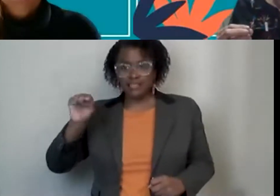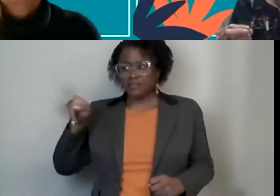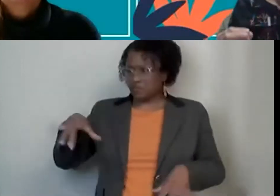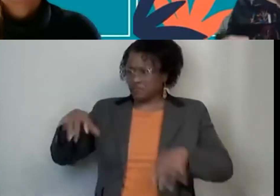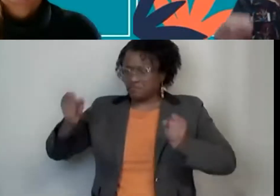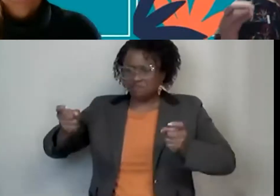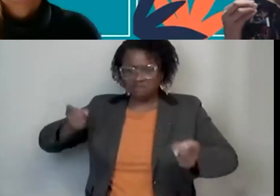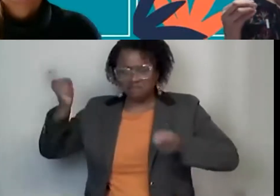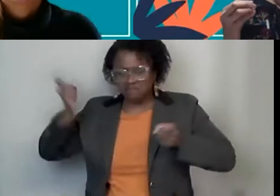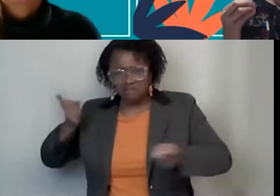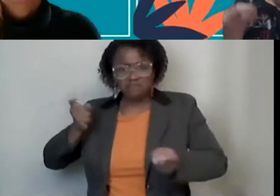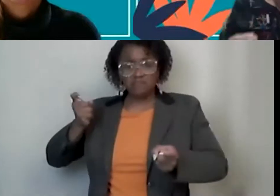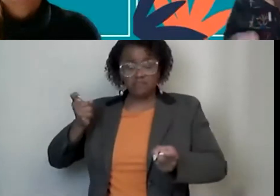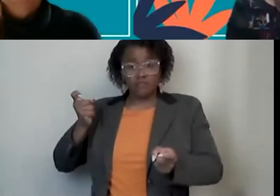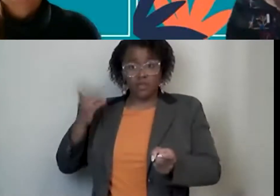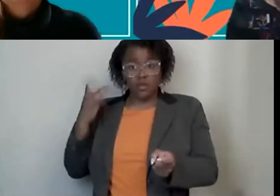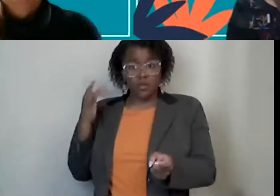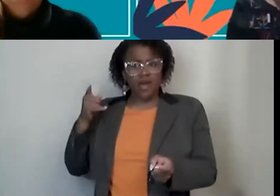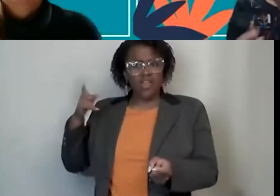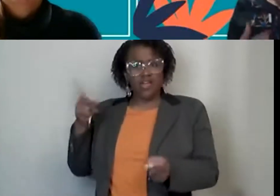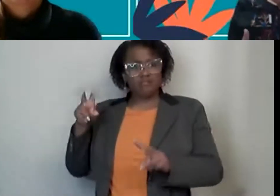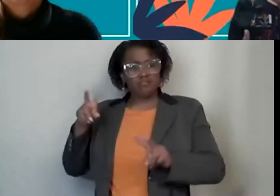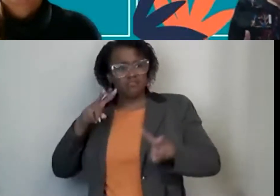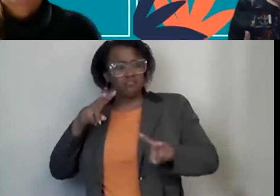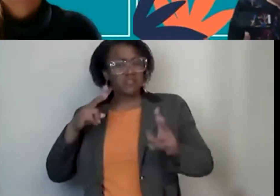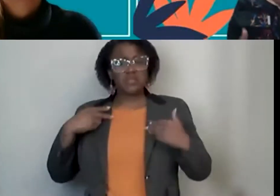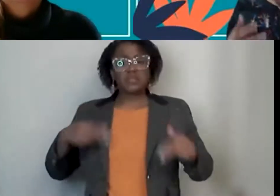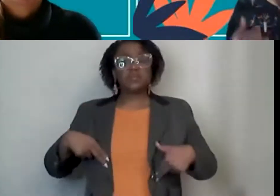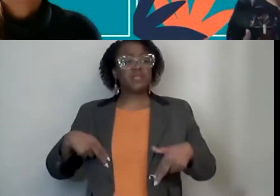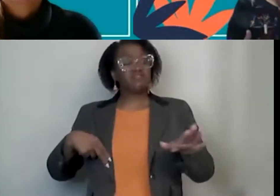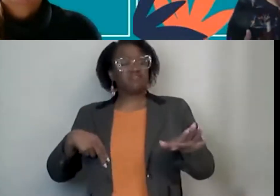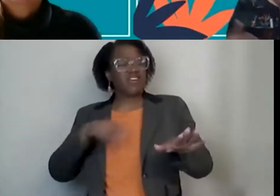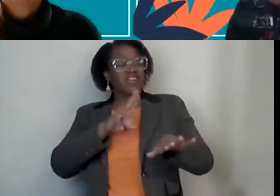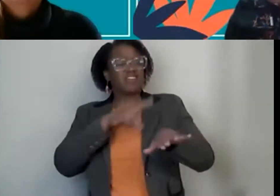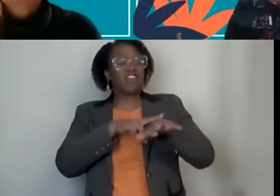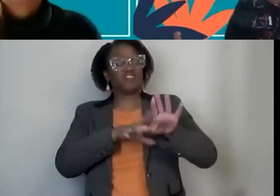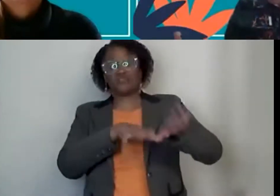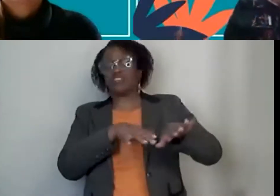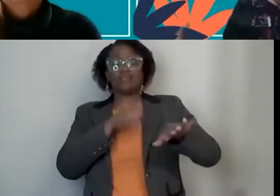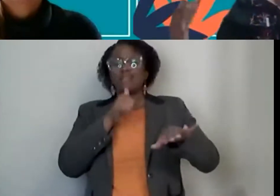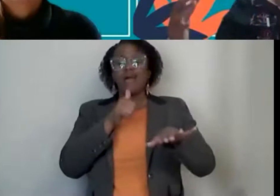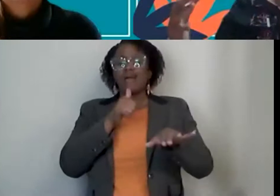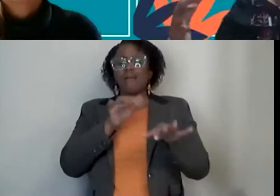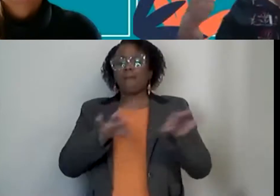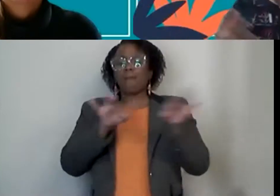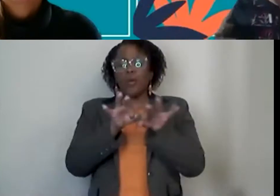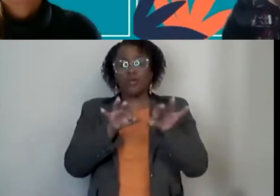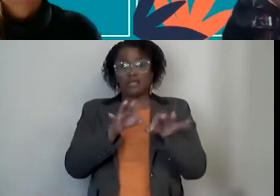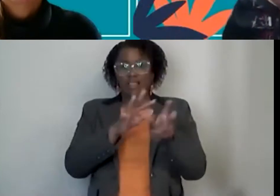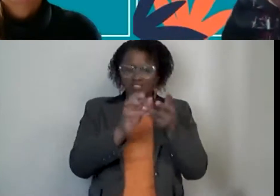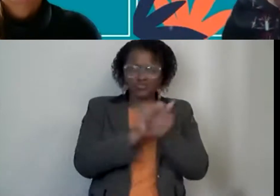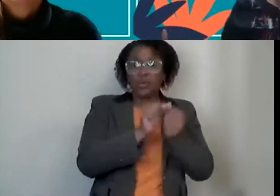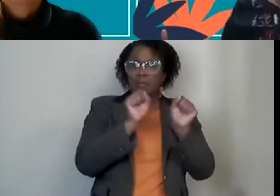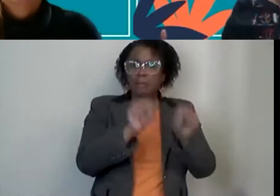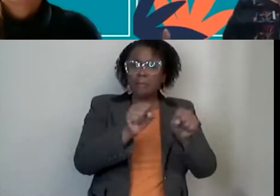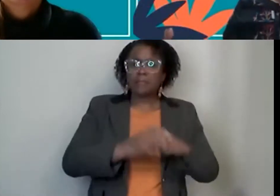is the dehumanization of nature, and in similar ways to